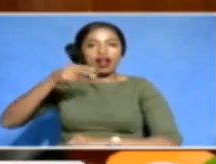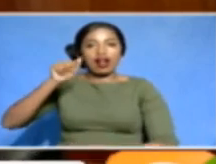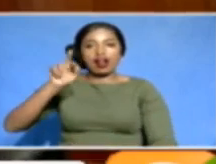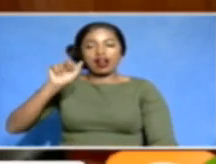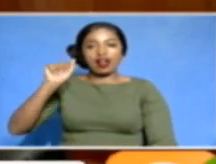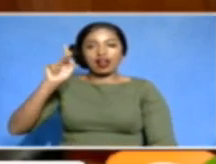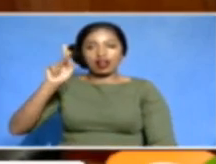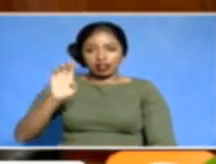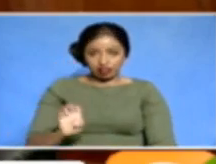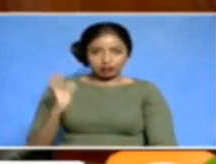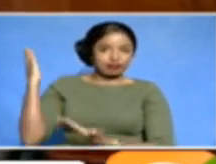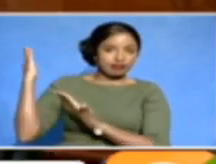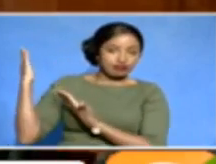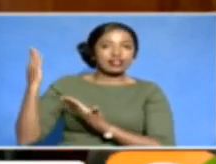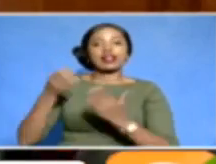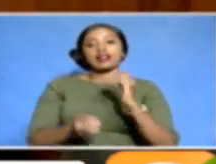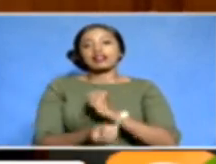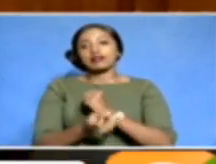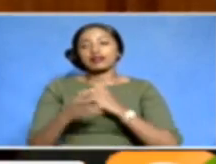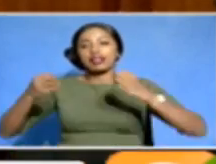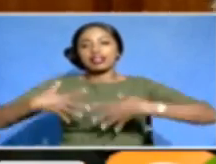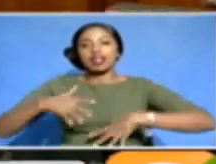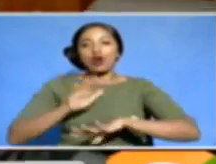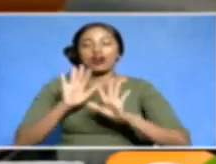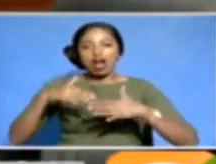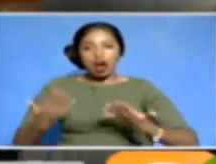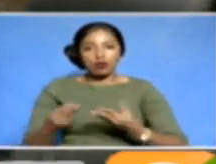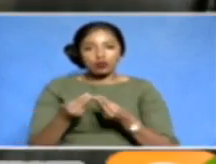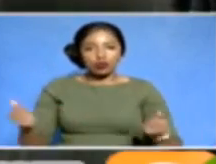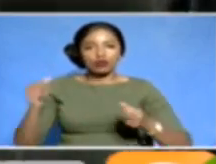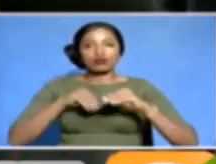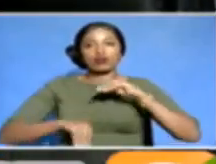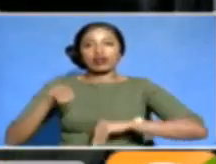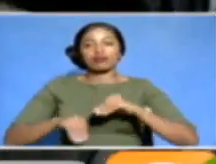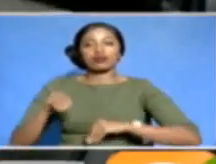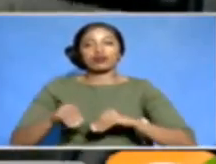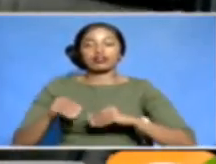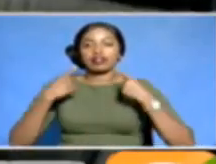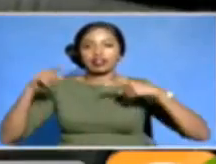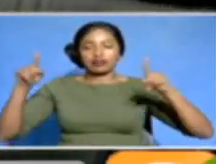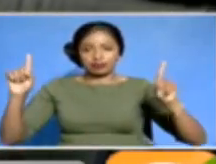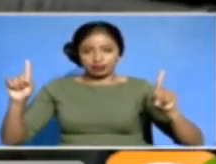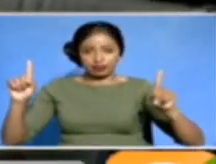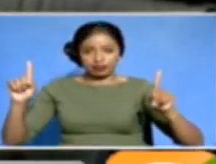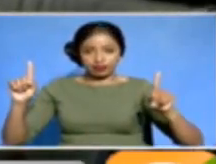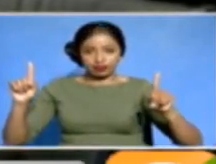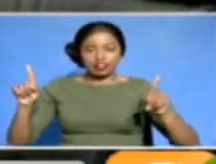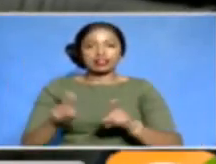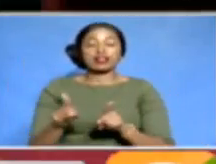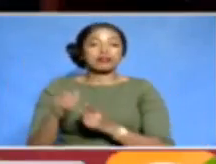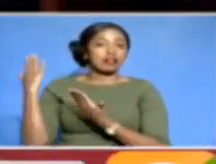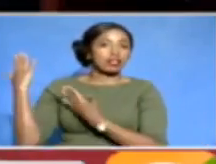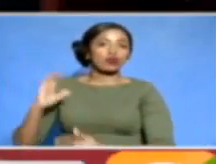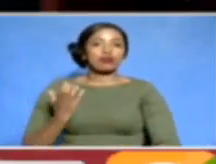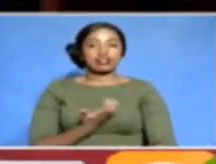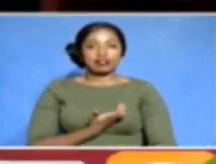mikakati ambayo atazingatia kuhakikisha vita dhidi ya ufisadi vinafanikiwa. Kamati hiyo kwa wakati mmoja